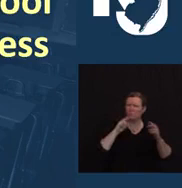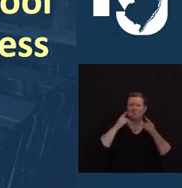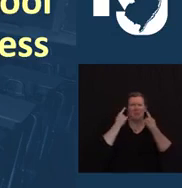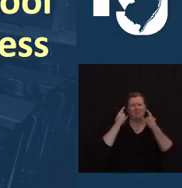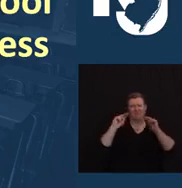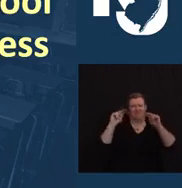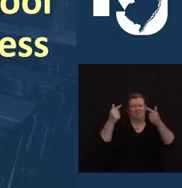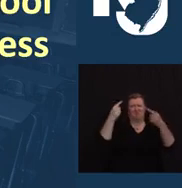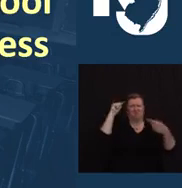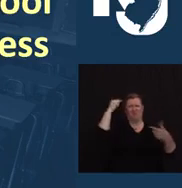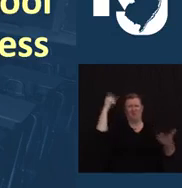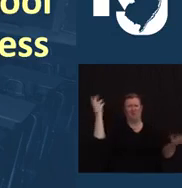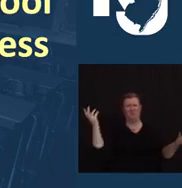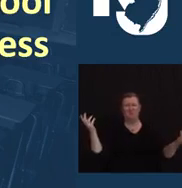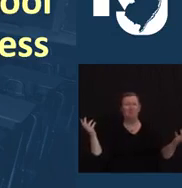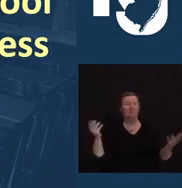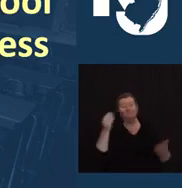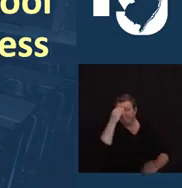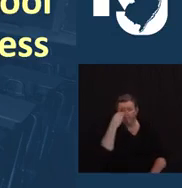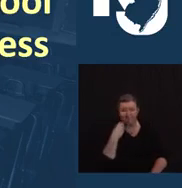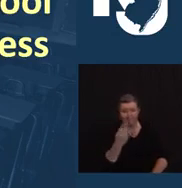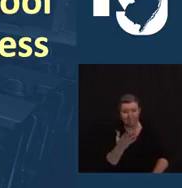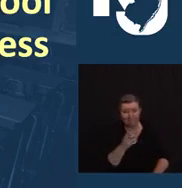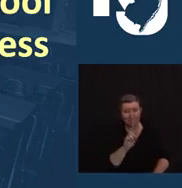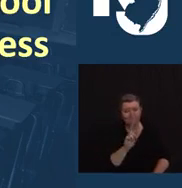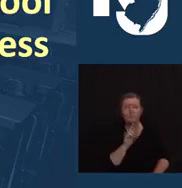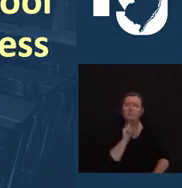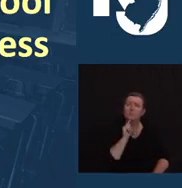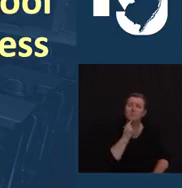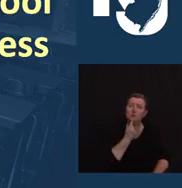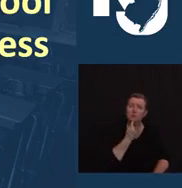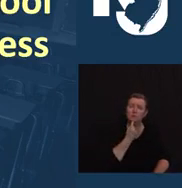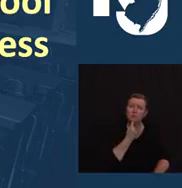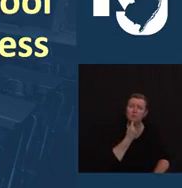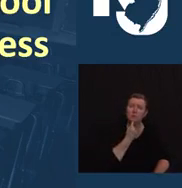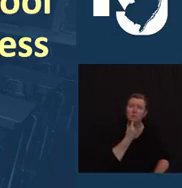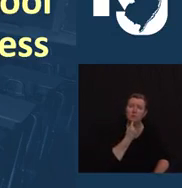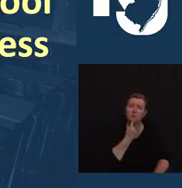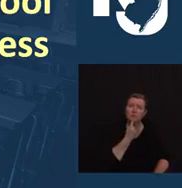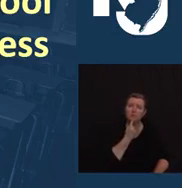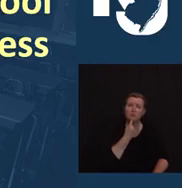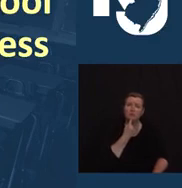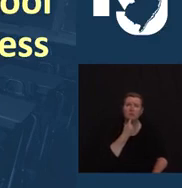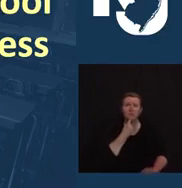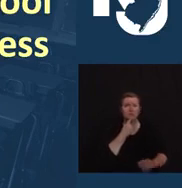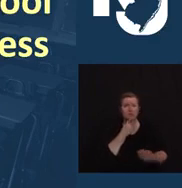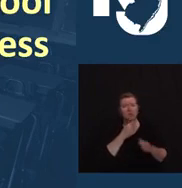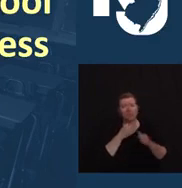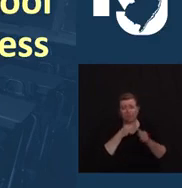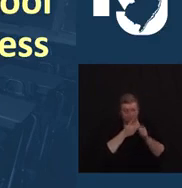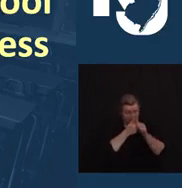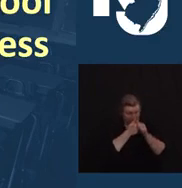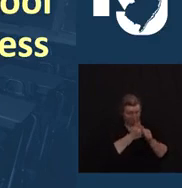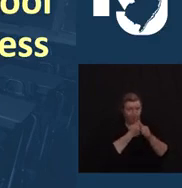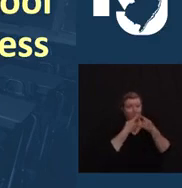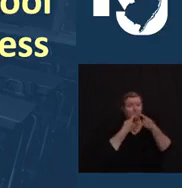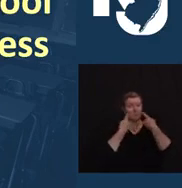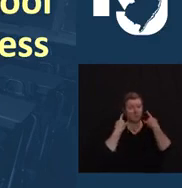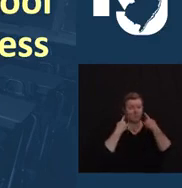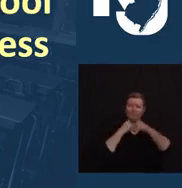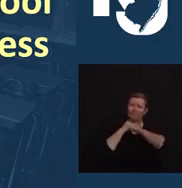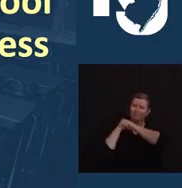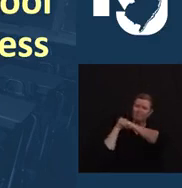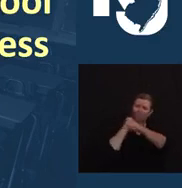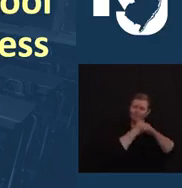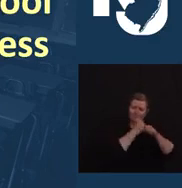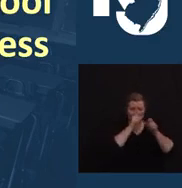not take lightly to any district or any school that tries to finagle their way out of their responsibility for protecting public health. And let's just